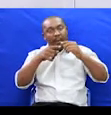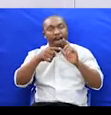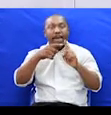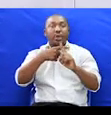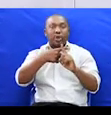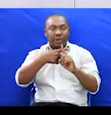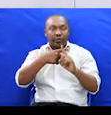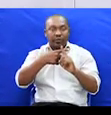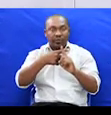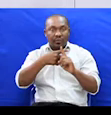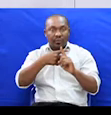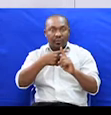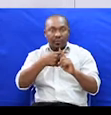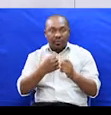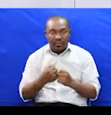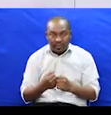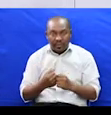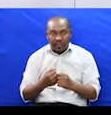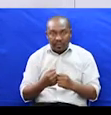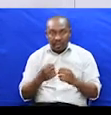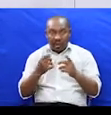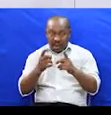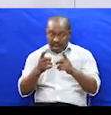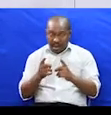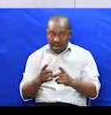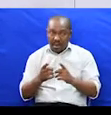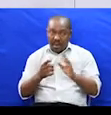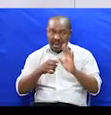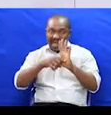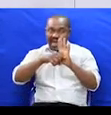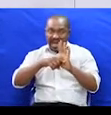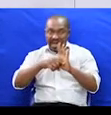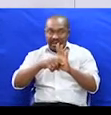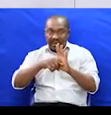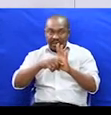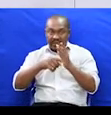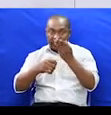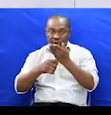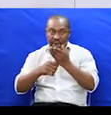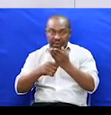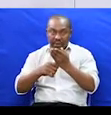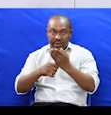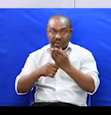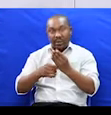all the sphere, and the negative charge was just embedded on it,